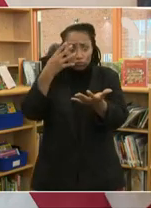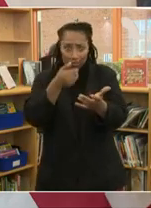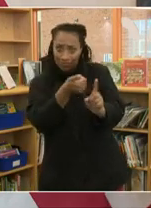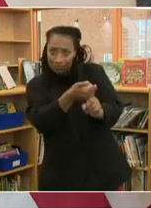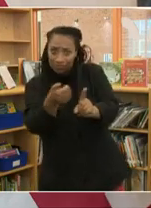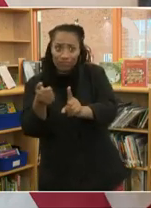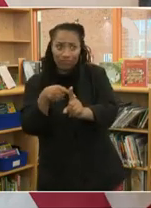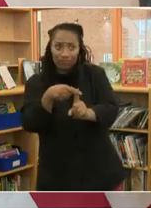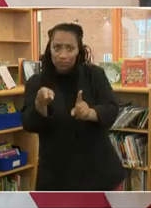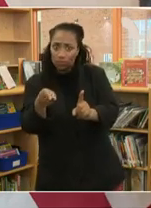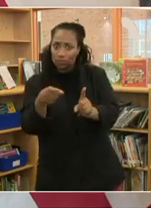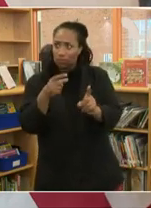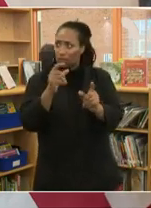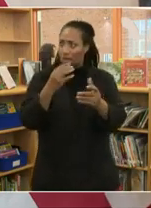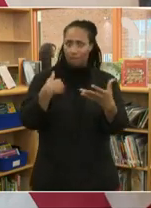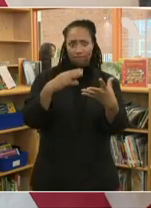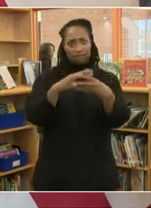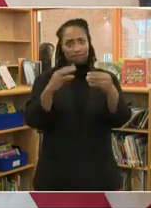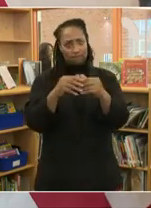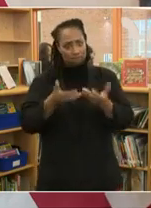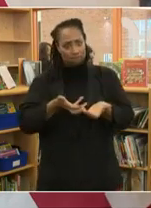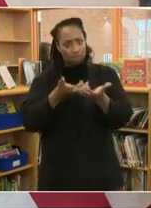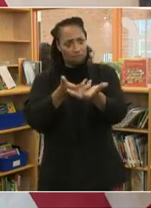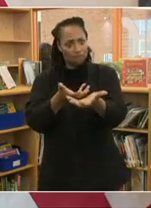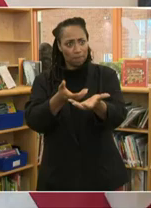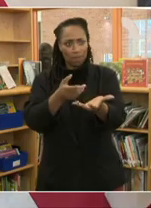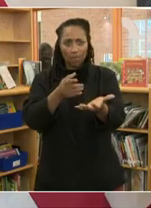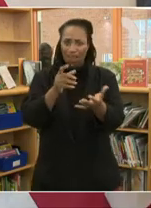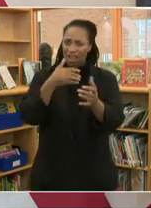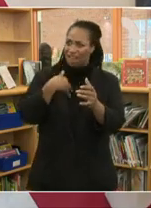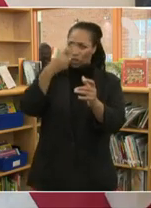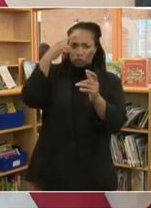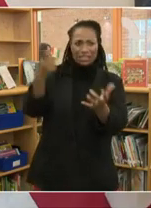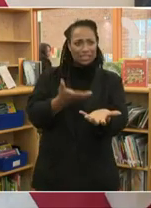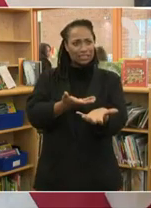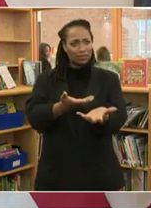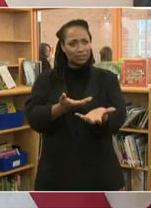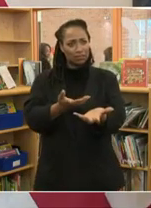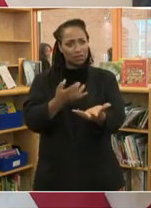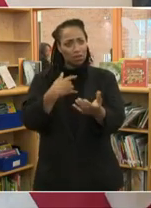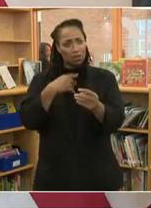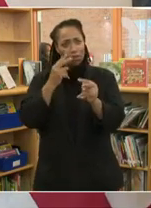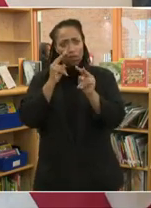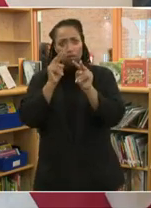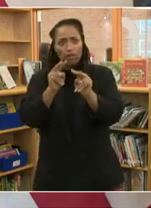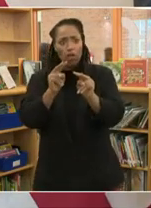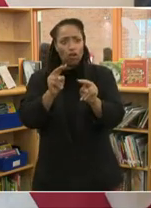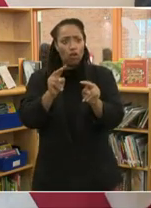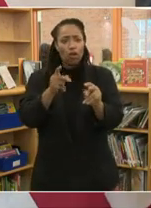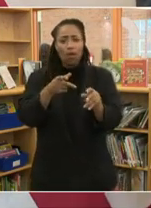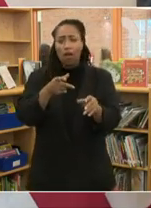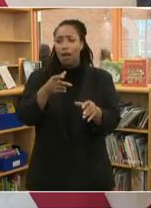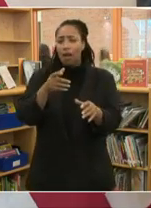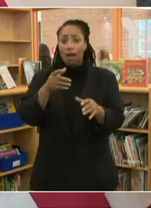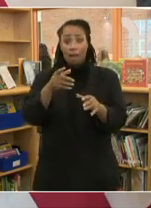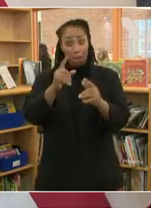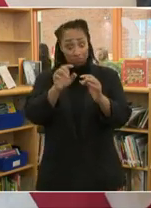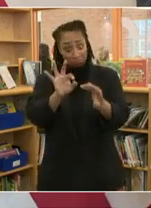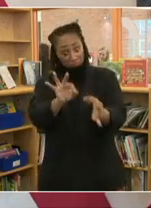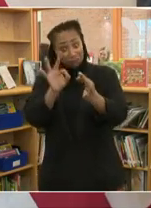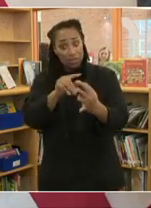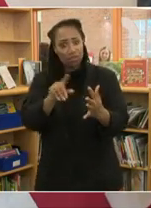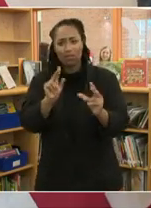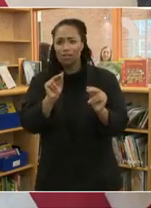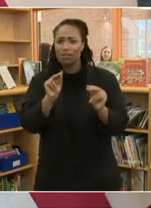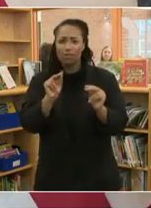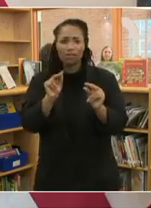themselves today and in their future. Look, we are not perfect, but we can be more perfect. You can still love your country and want it to be